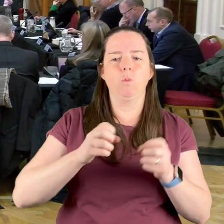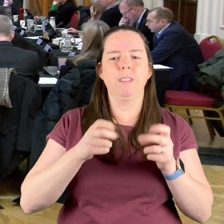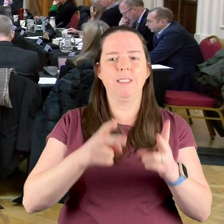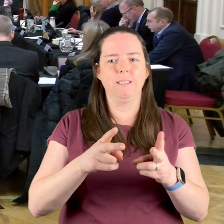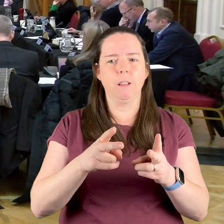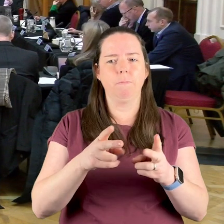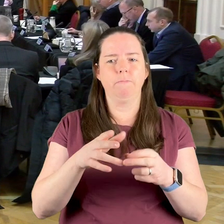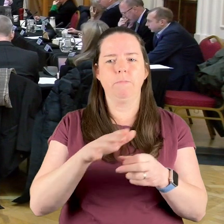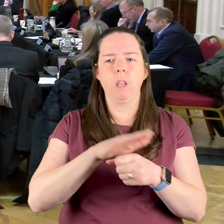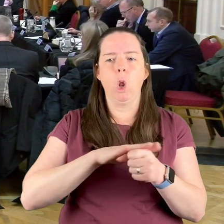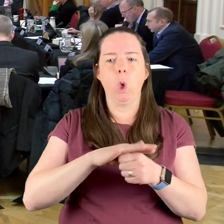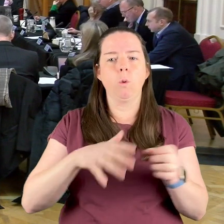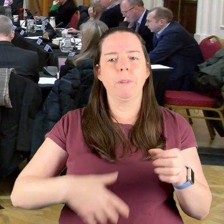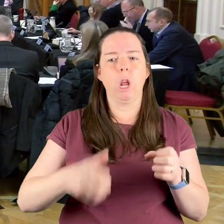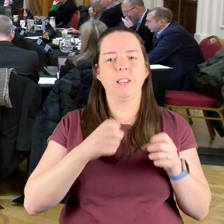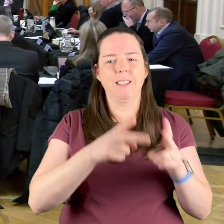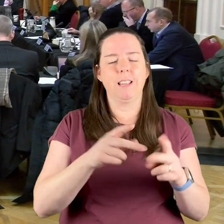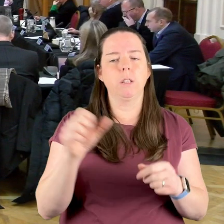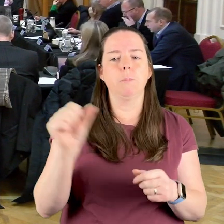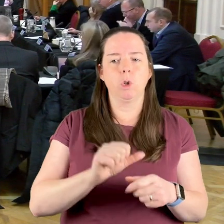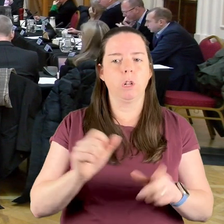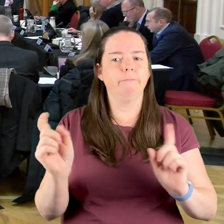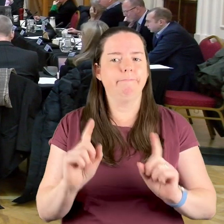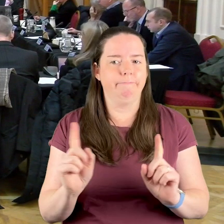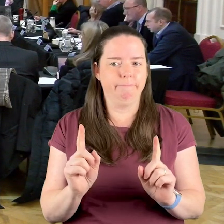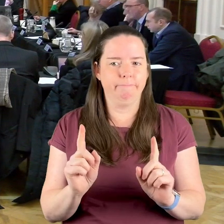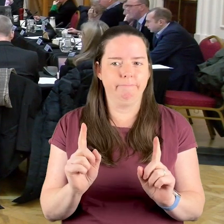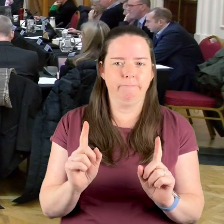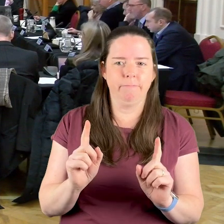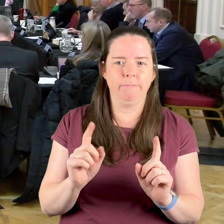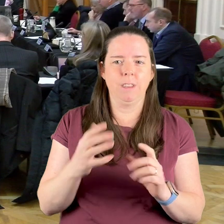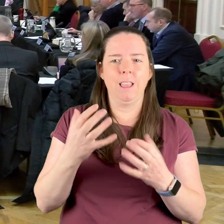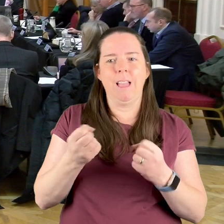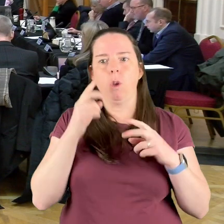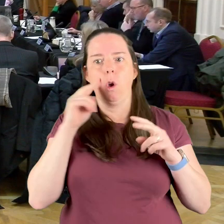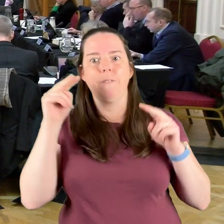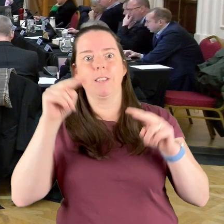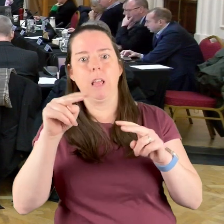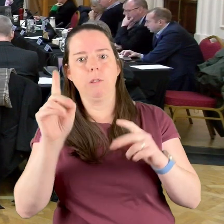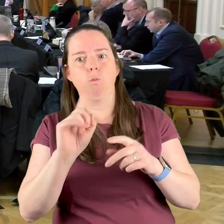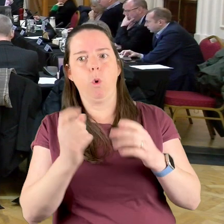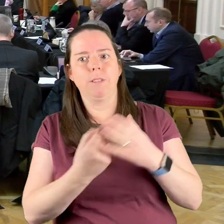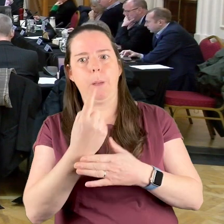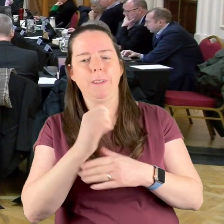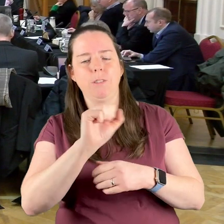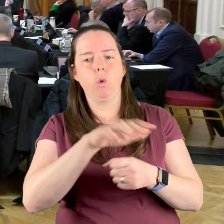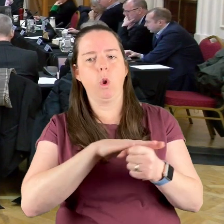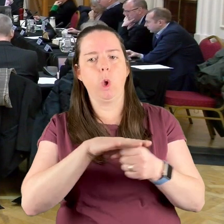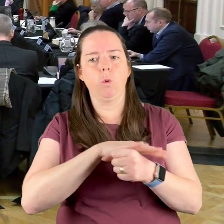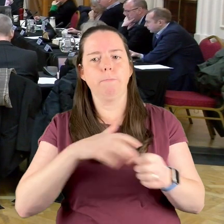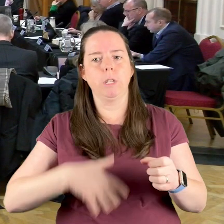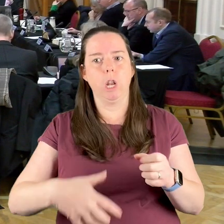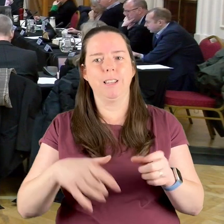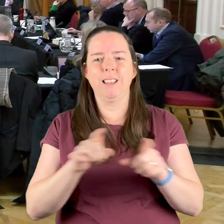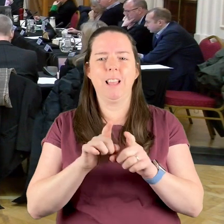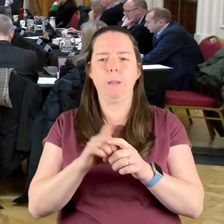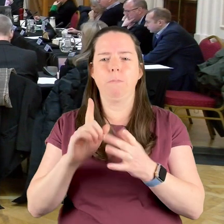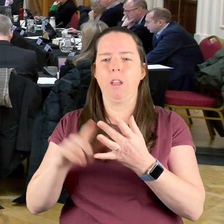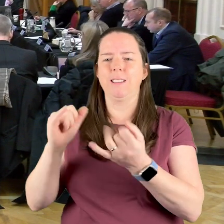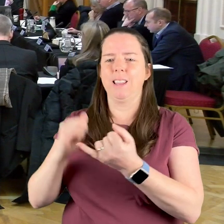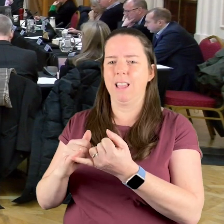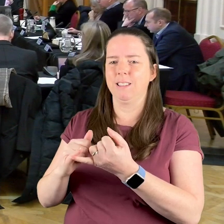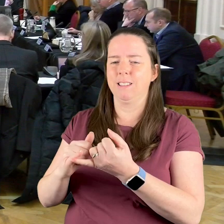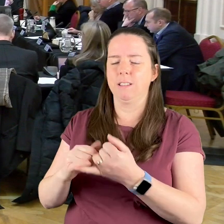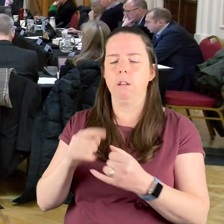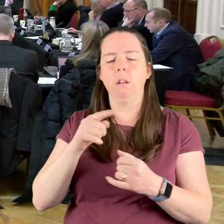grouped into a system. And local maternity system is meant to have an oversight of what is going on in your local maternity, just like the ICS,